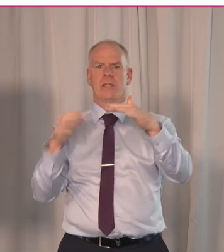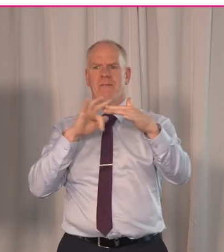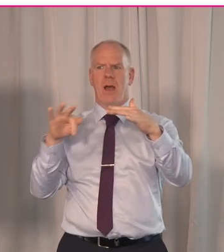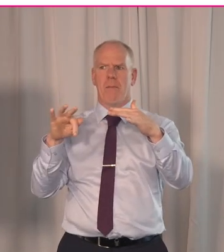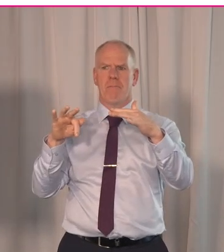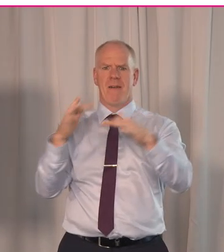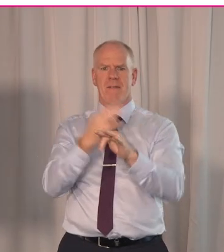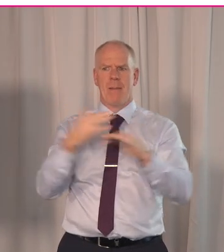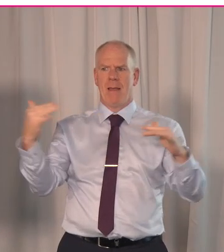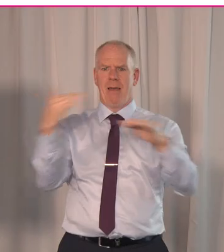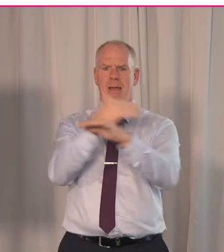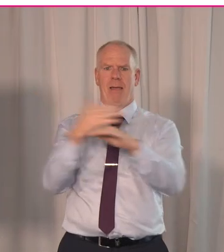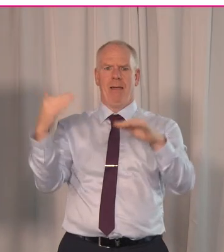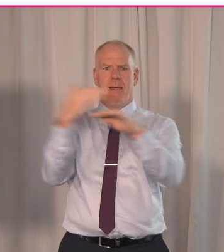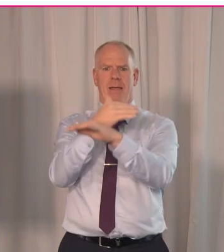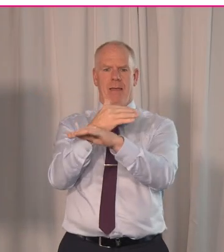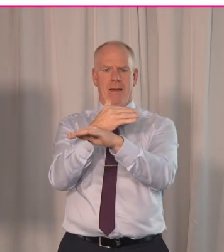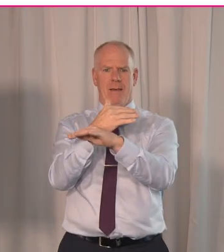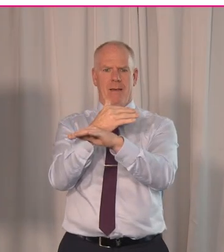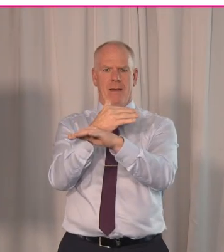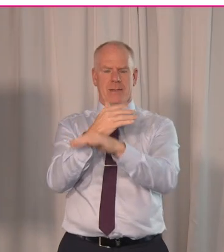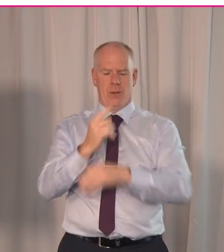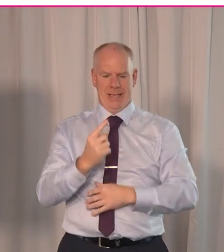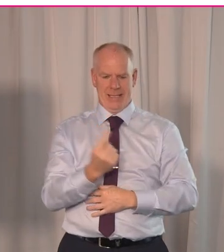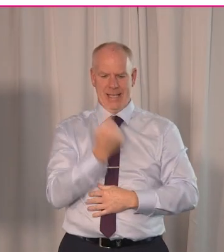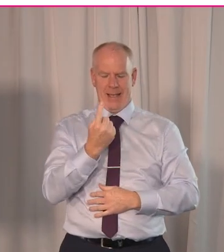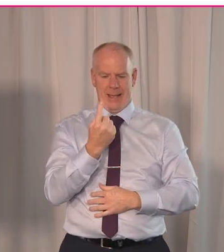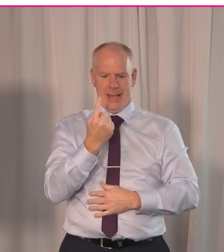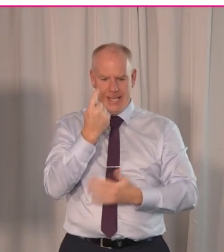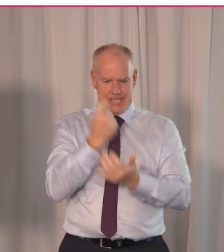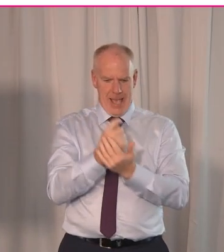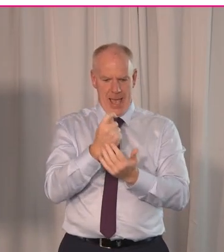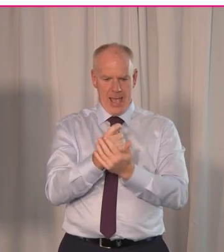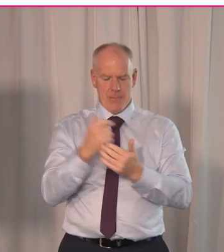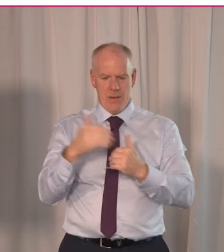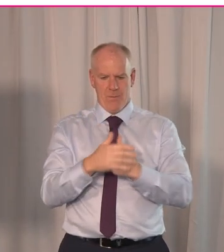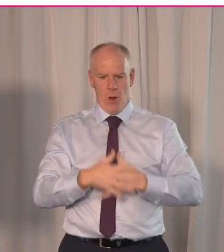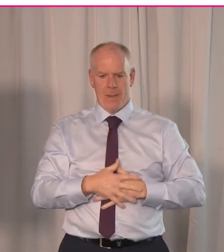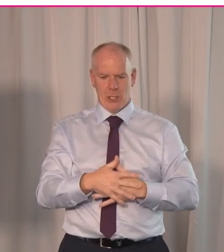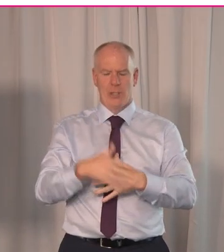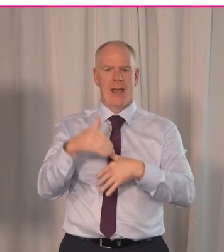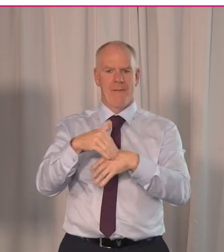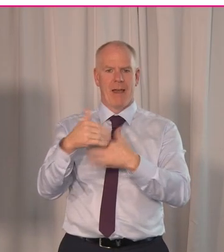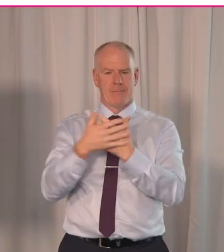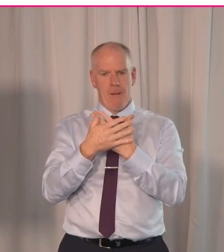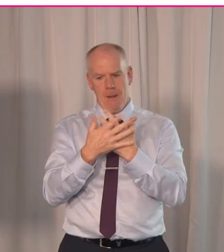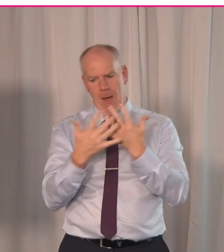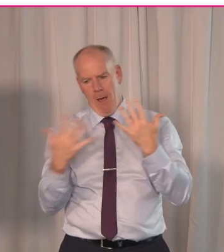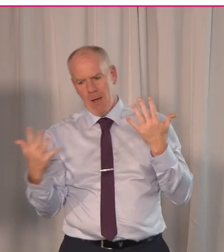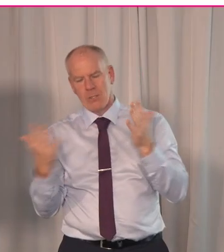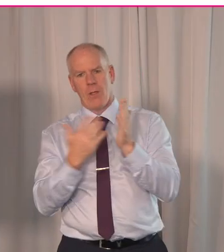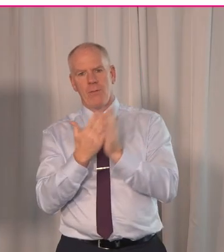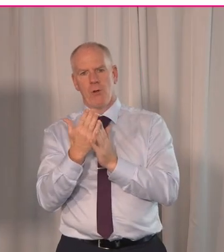So I think what we do in the single moment of a maternity also affects many things across the life